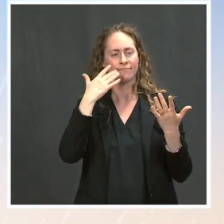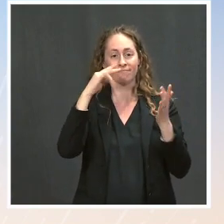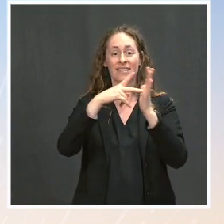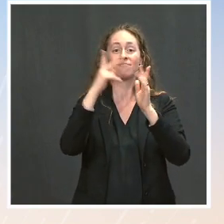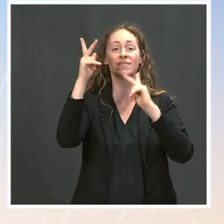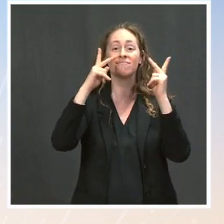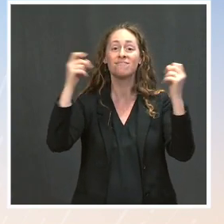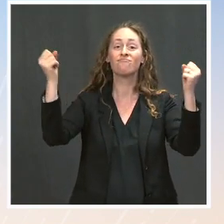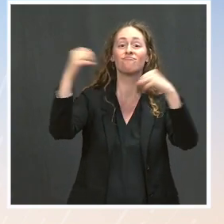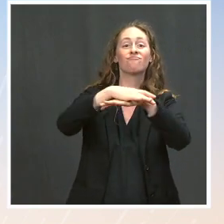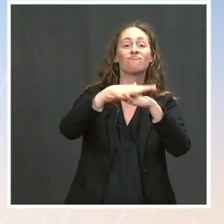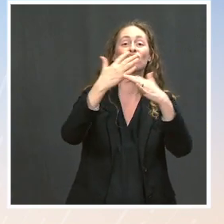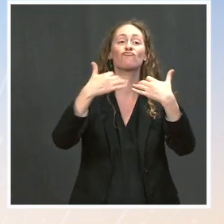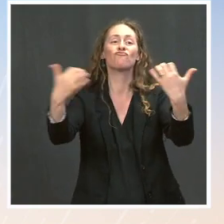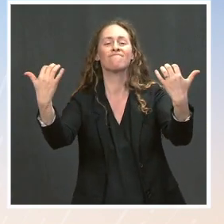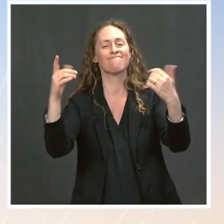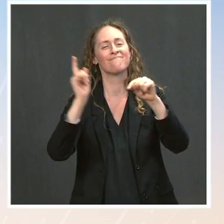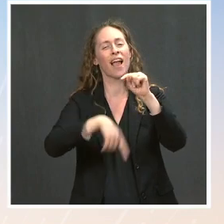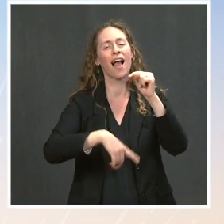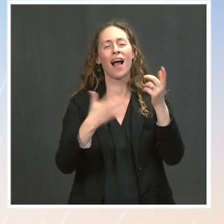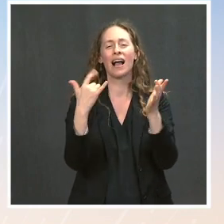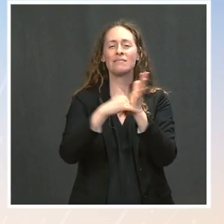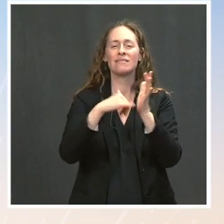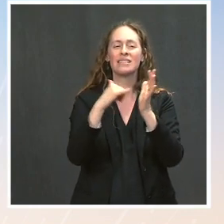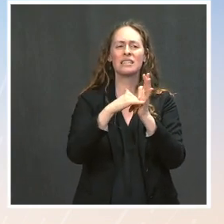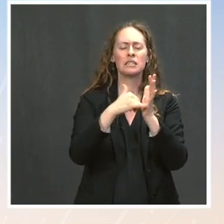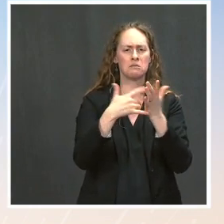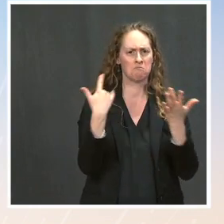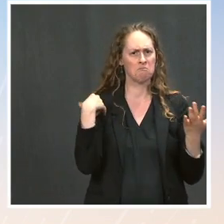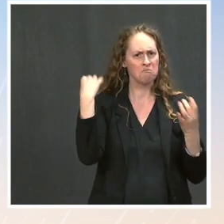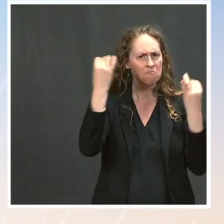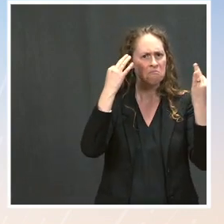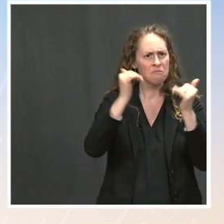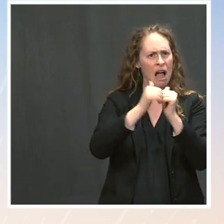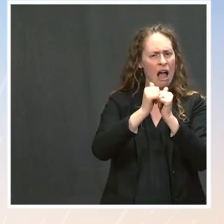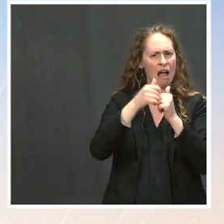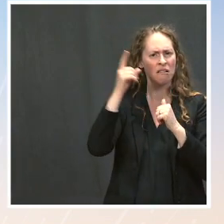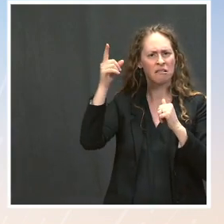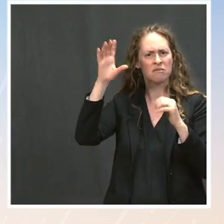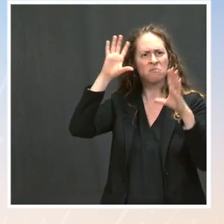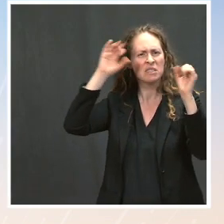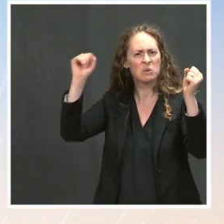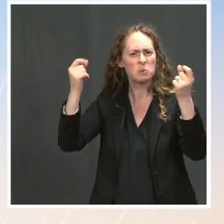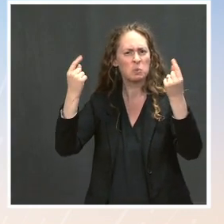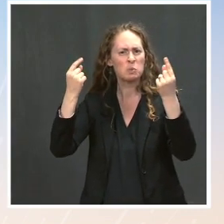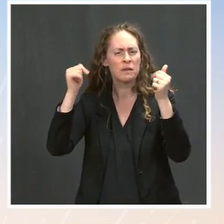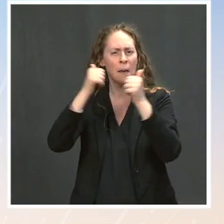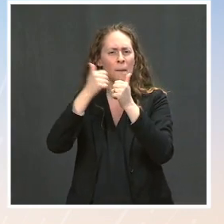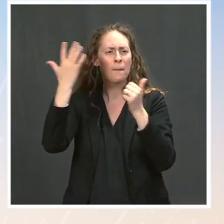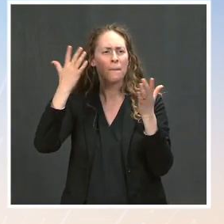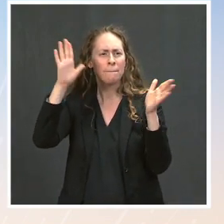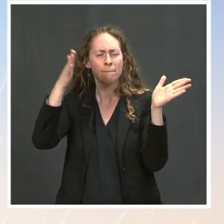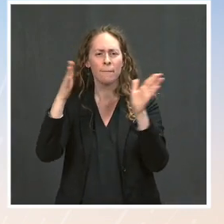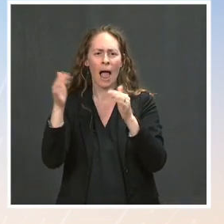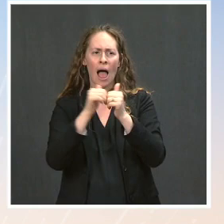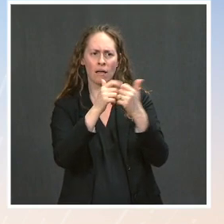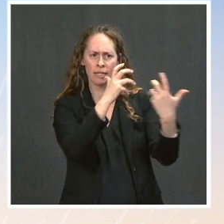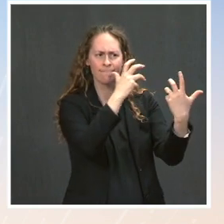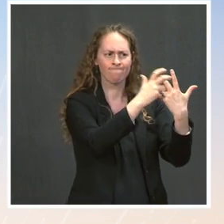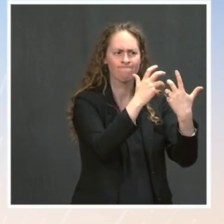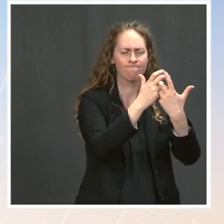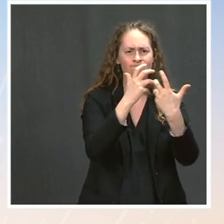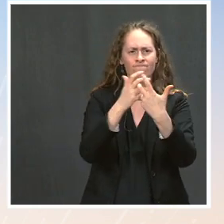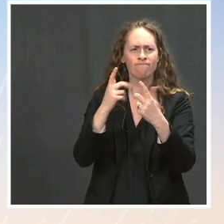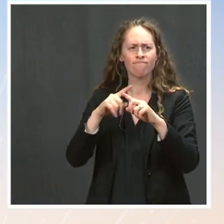etc. How is the president modifying his approach to the speech to sort of accommodate these unusual circumstances? You're